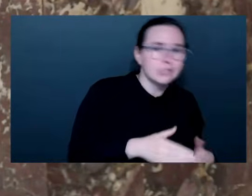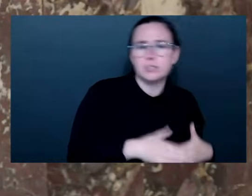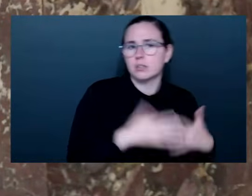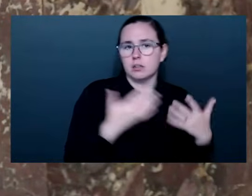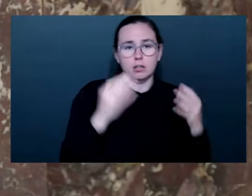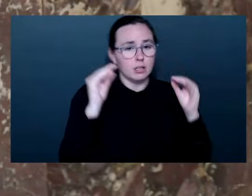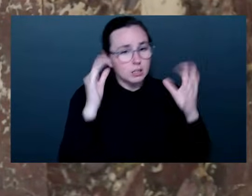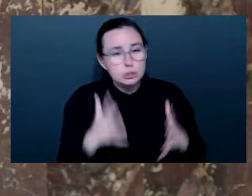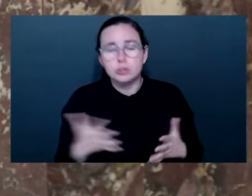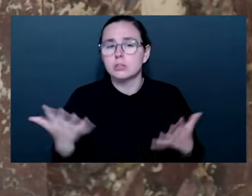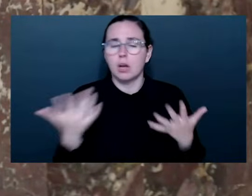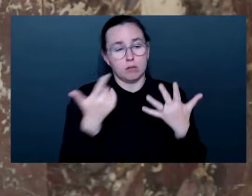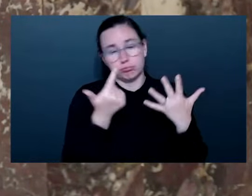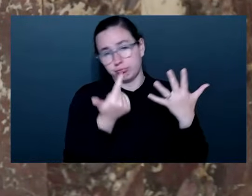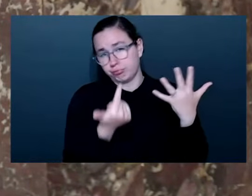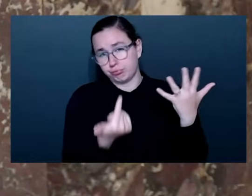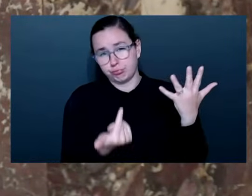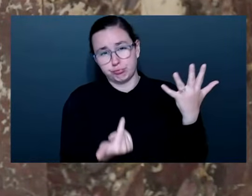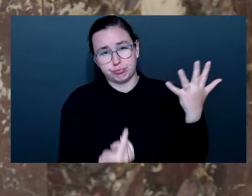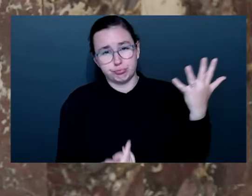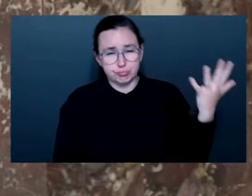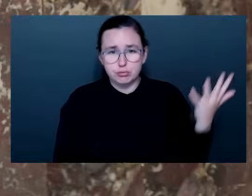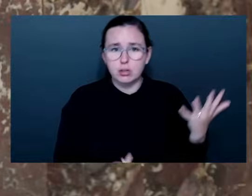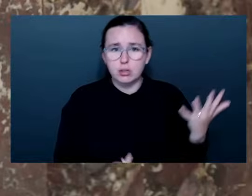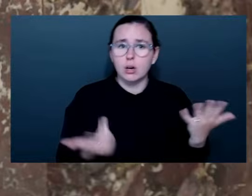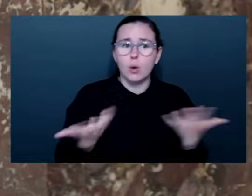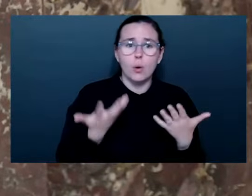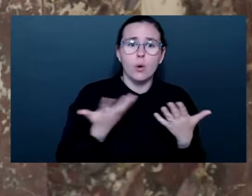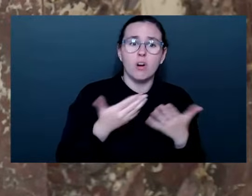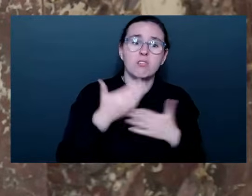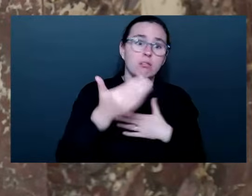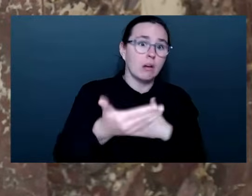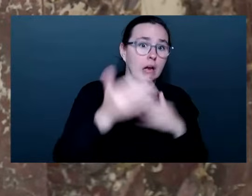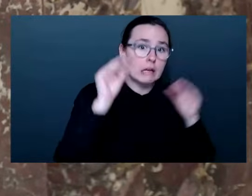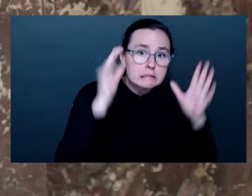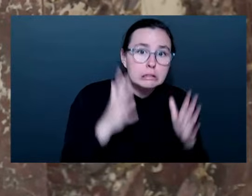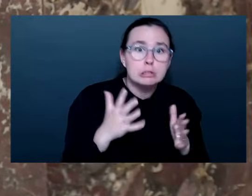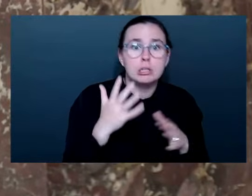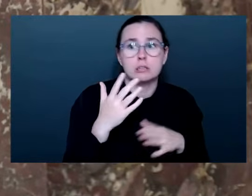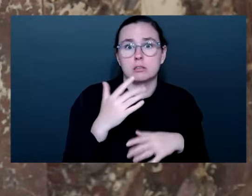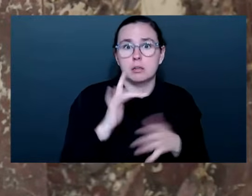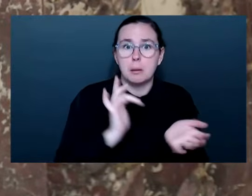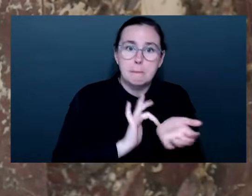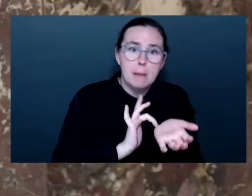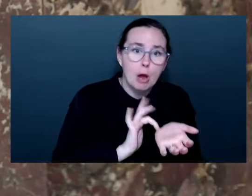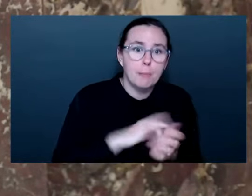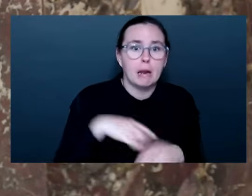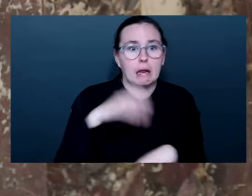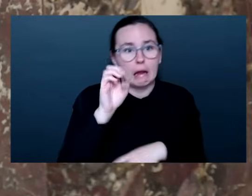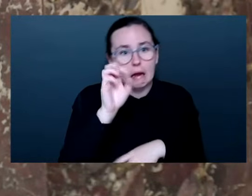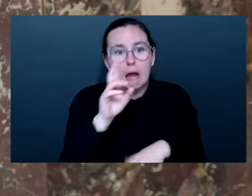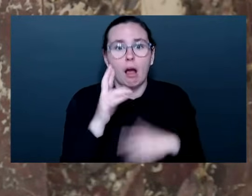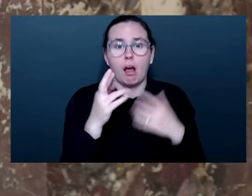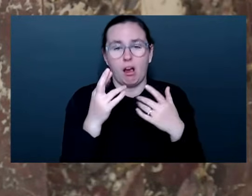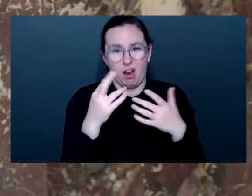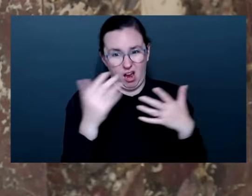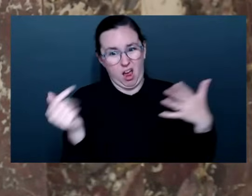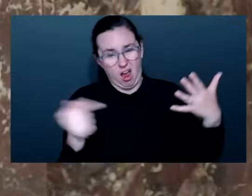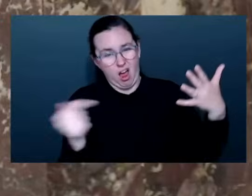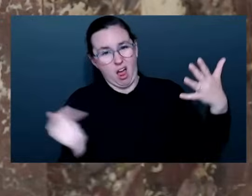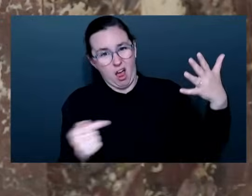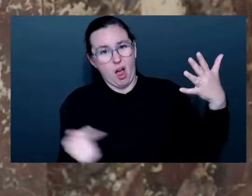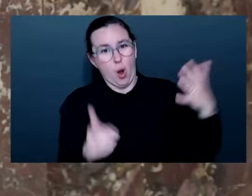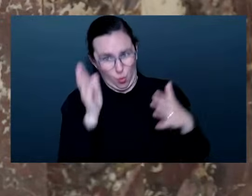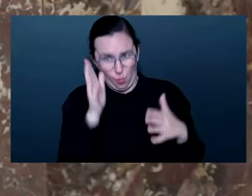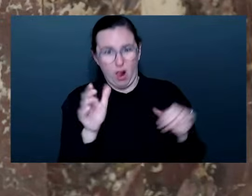there is one advantage to public sector strikes. My question to the Minister of Finance, the advantage being to the